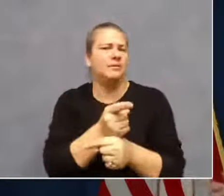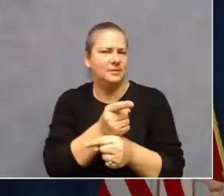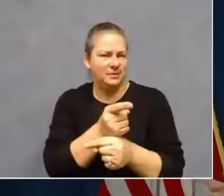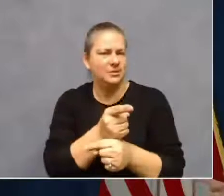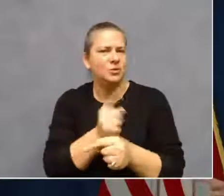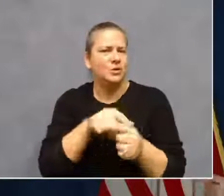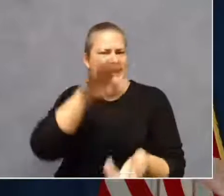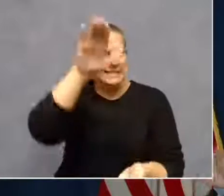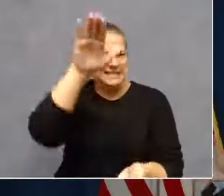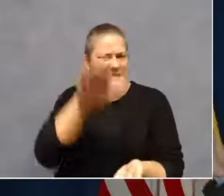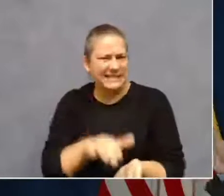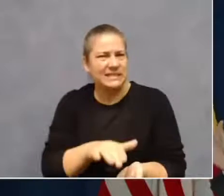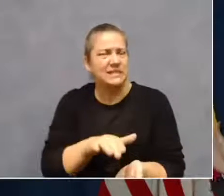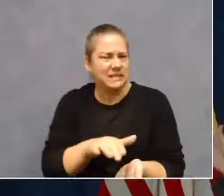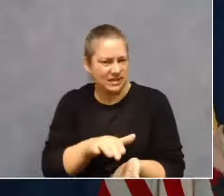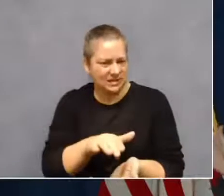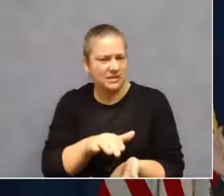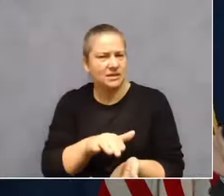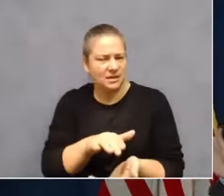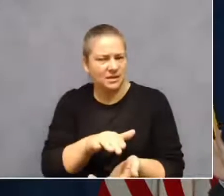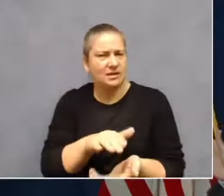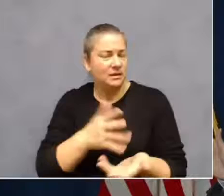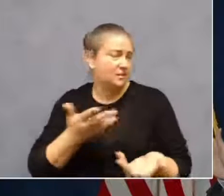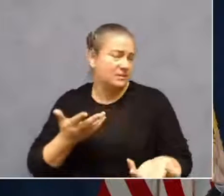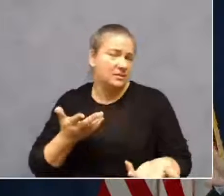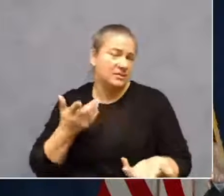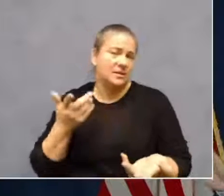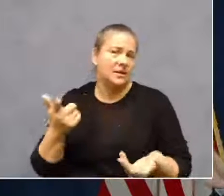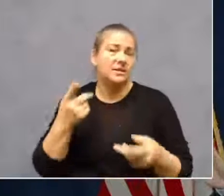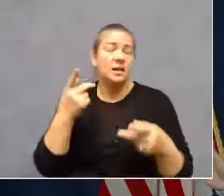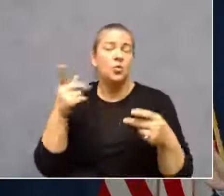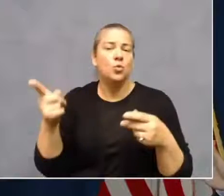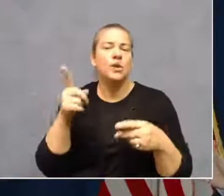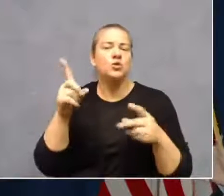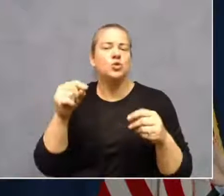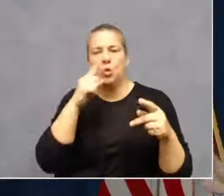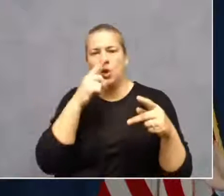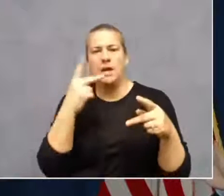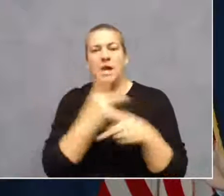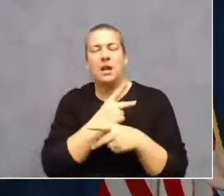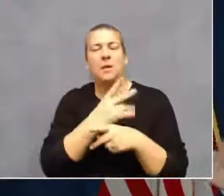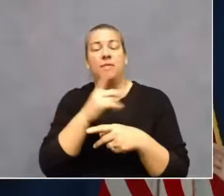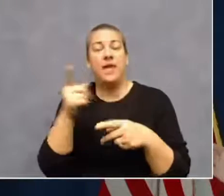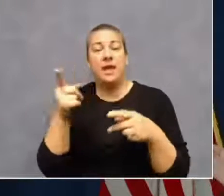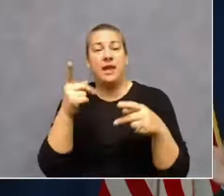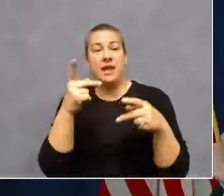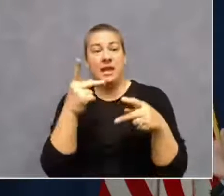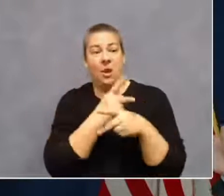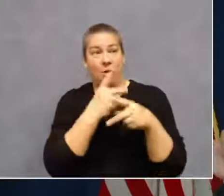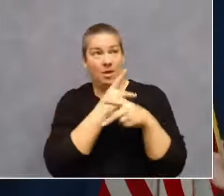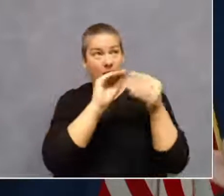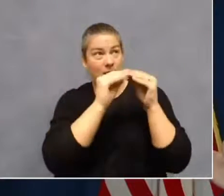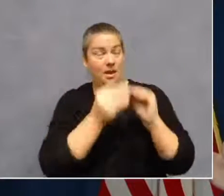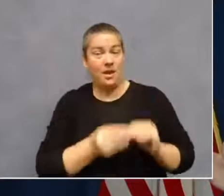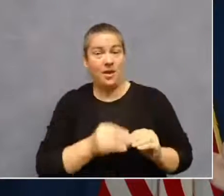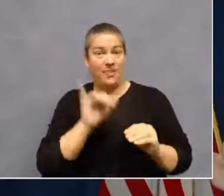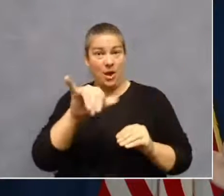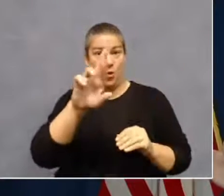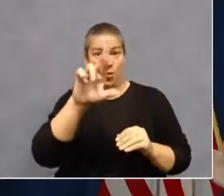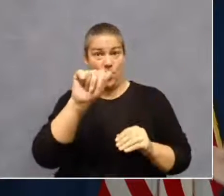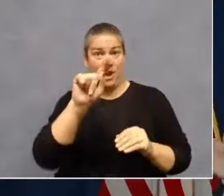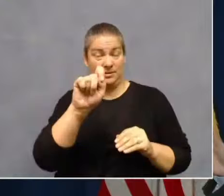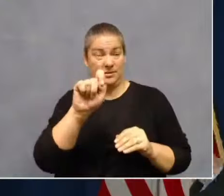And it's calculated by week of new cases. That's what that incident rate is. It's new cases on that 7